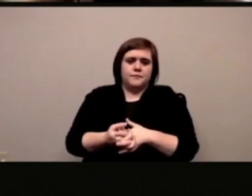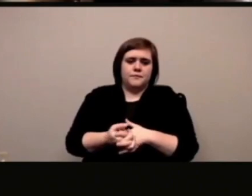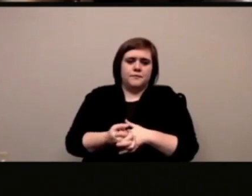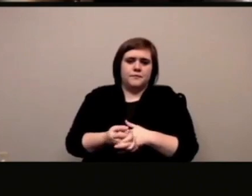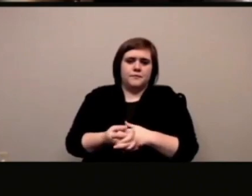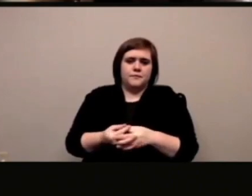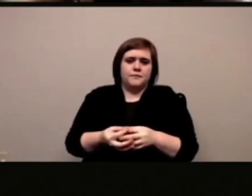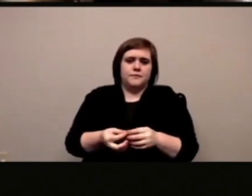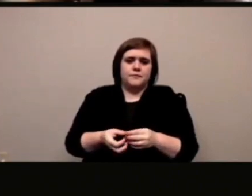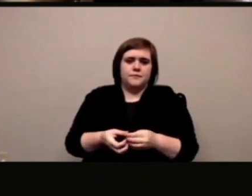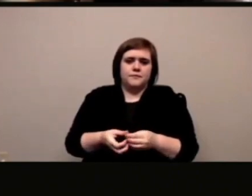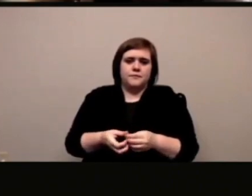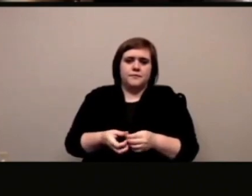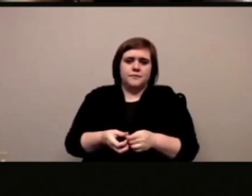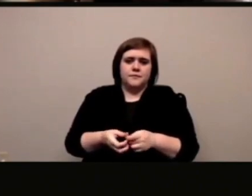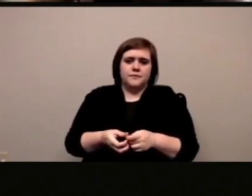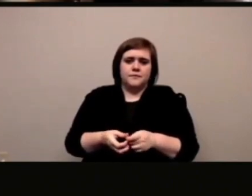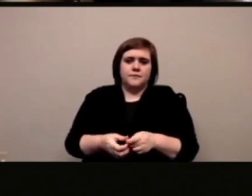Oh.